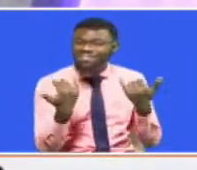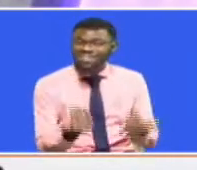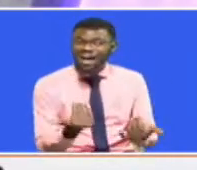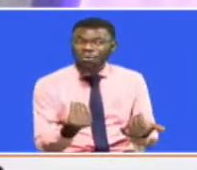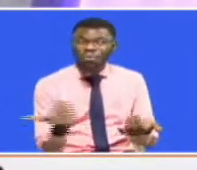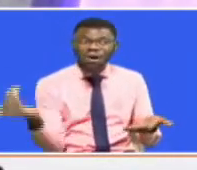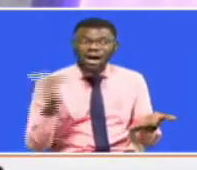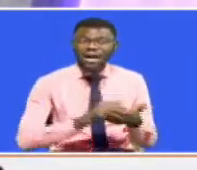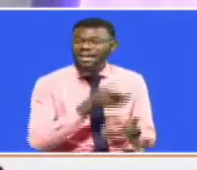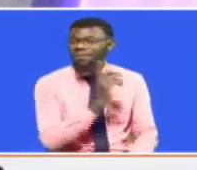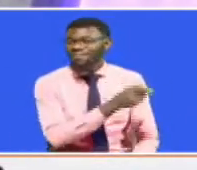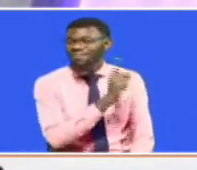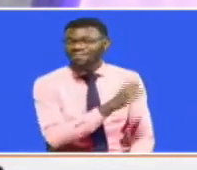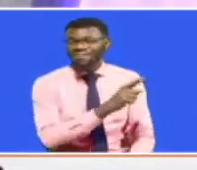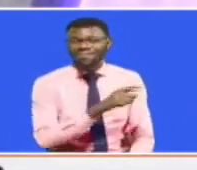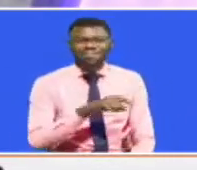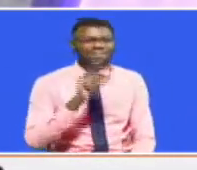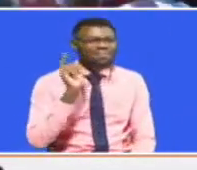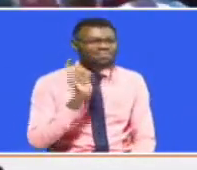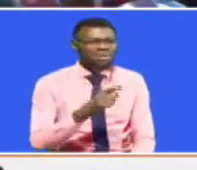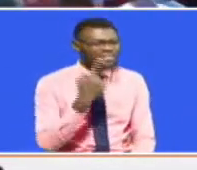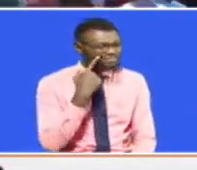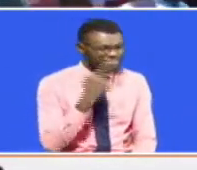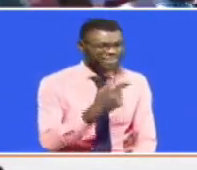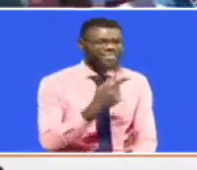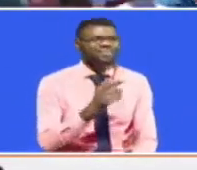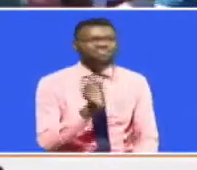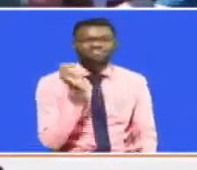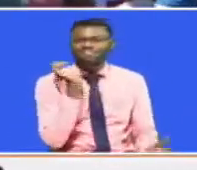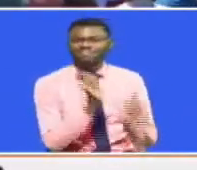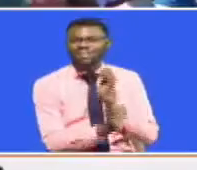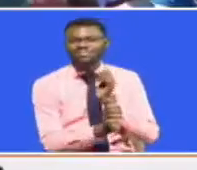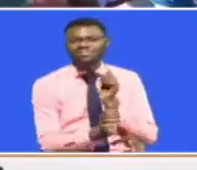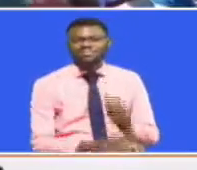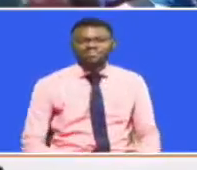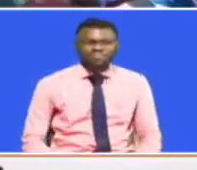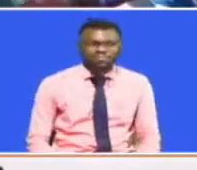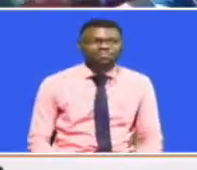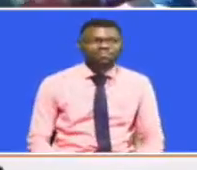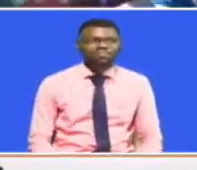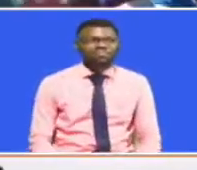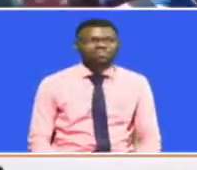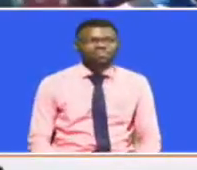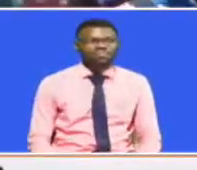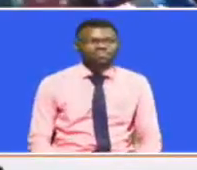round tutaonana na nyinyi macho kwa macho. Asante sana kwa kutukaribisha hapa nyumbani